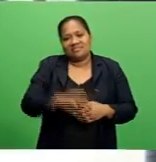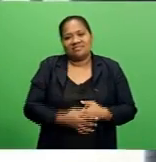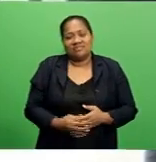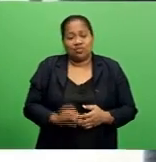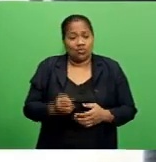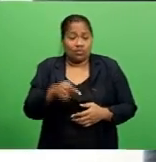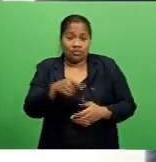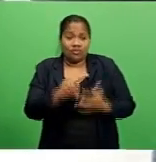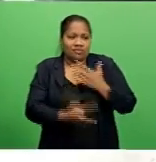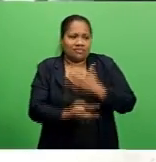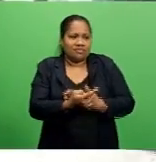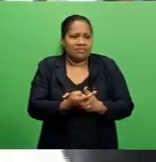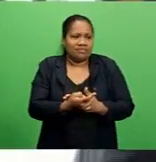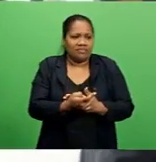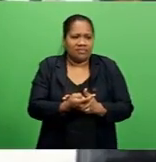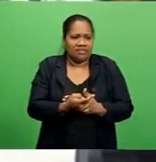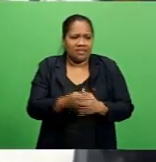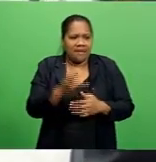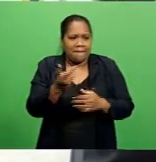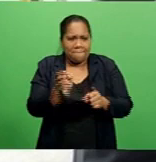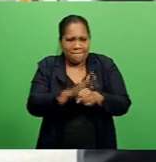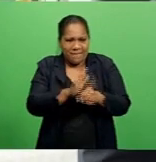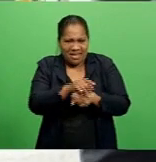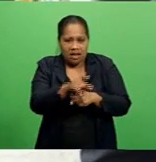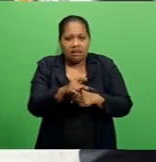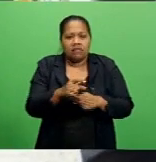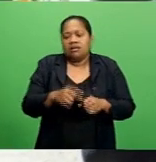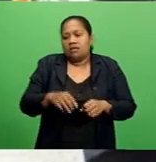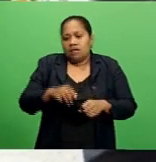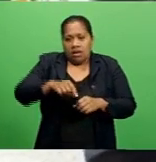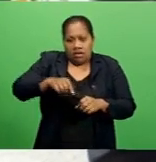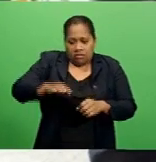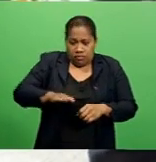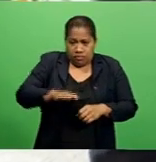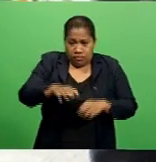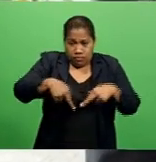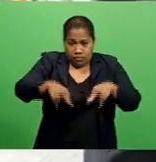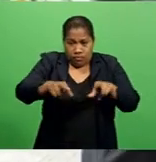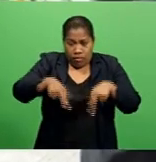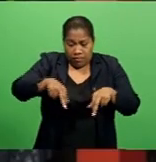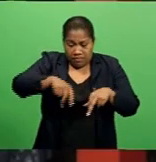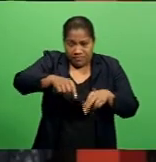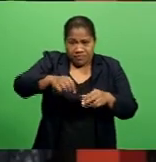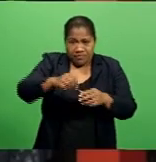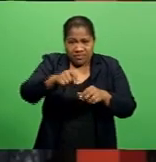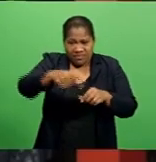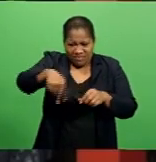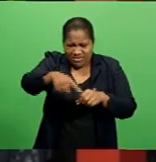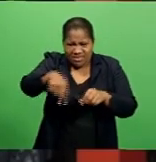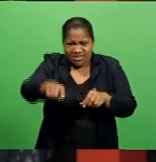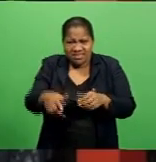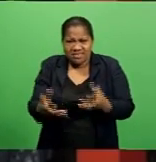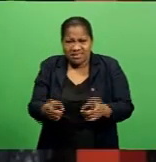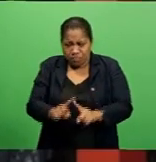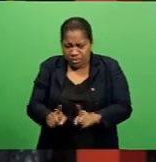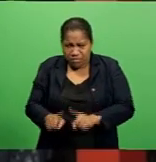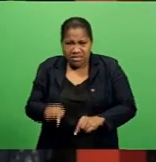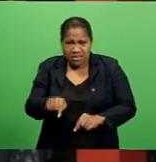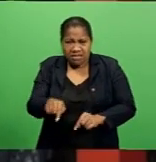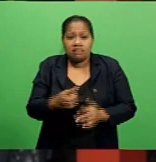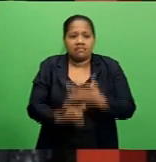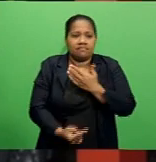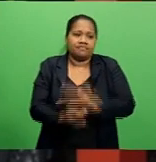a killing, potholes are a financial burden for vehicle owners who have to fork out more for maintenance. And with these potholes on the